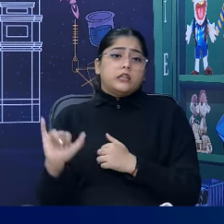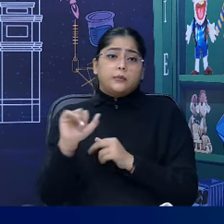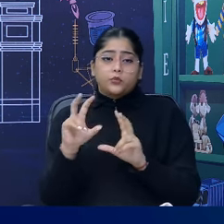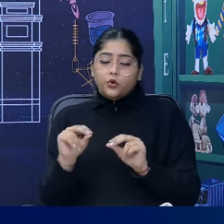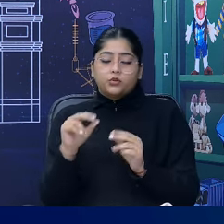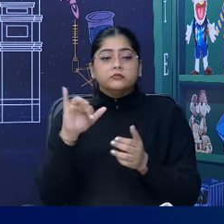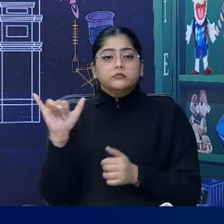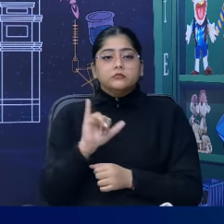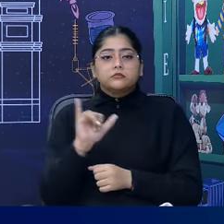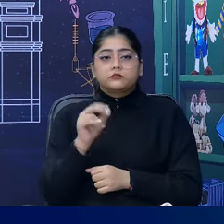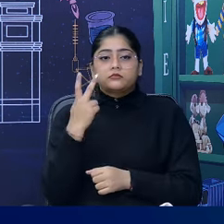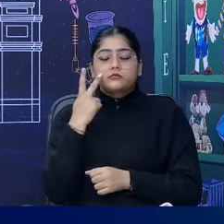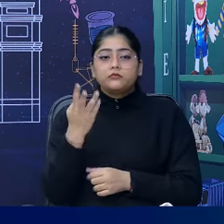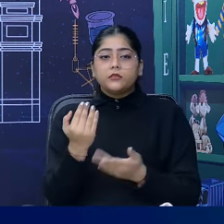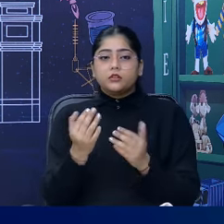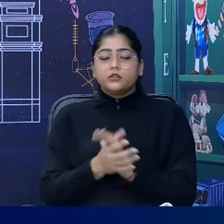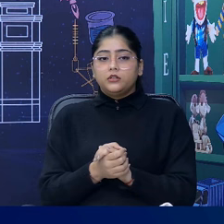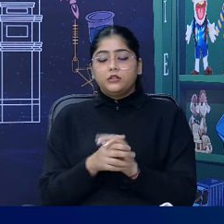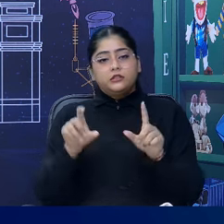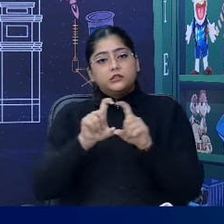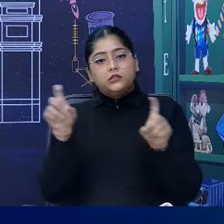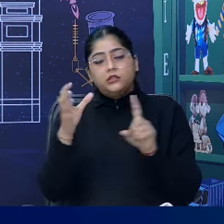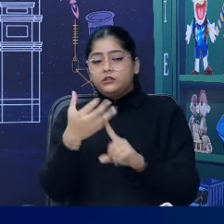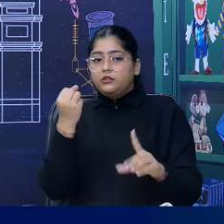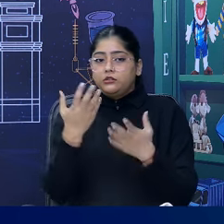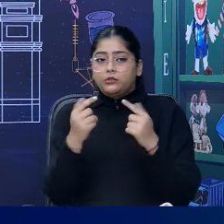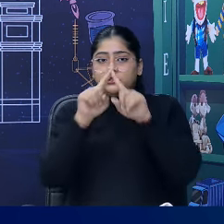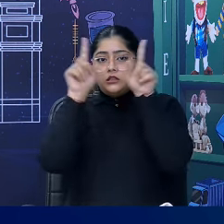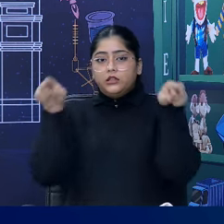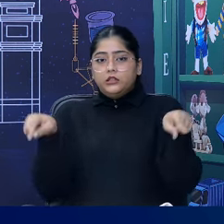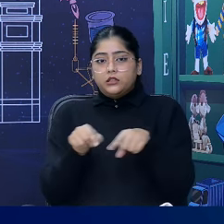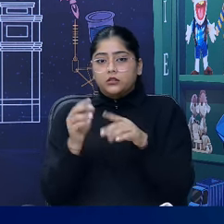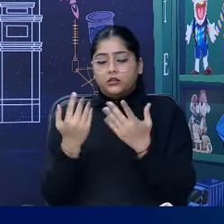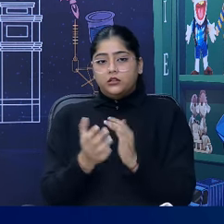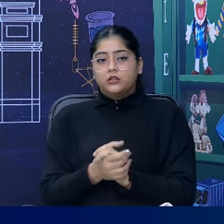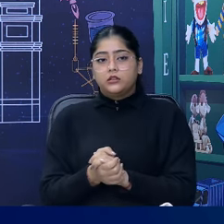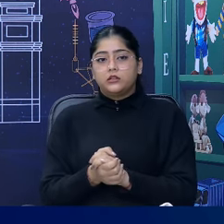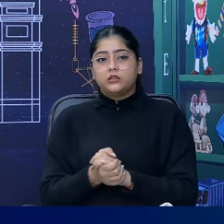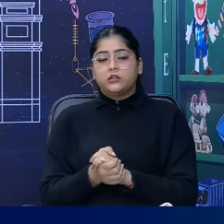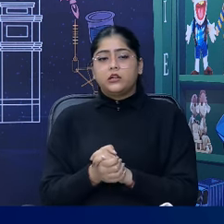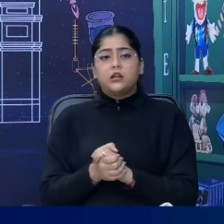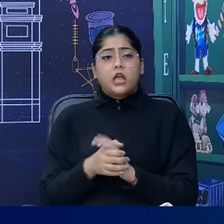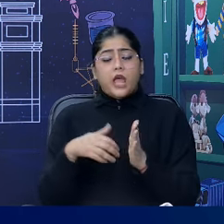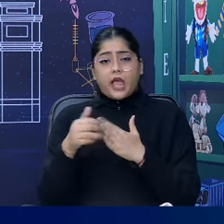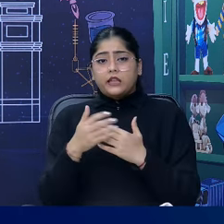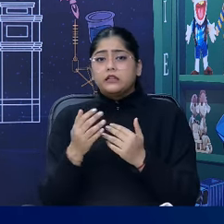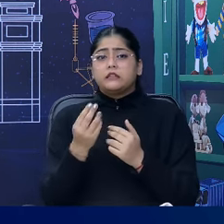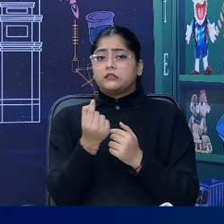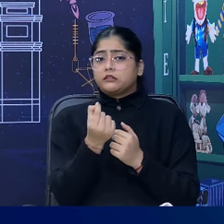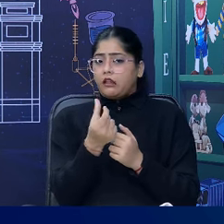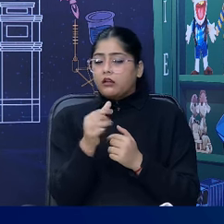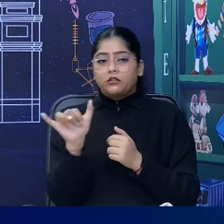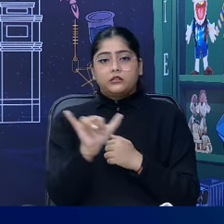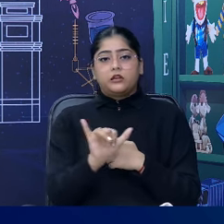Venn diagram, clearly you can see set A and set B, no area is common, not a single element